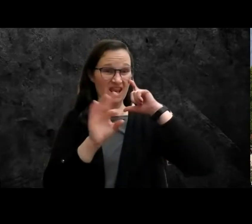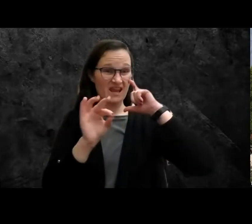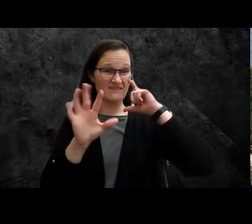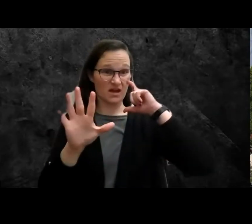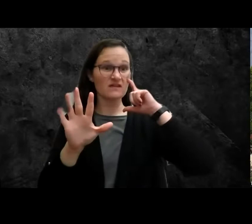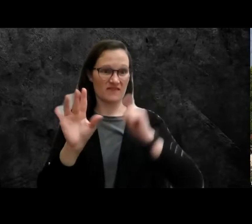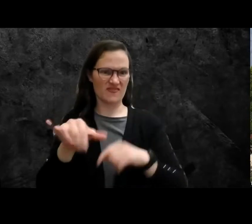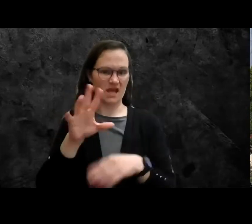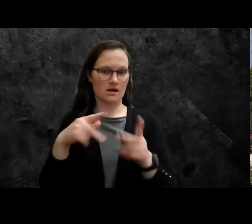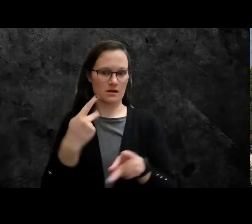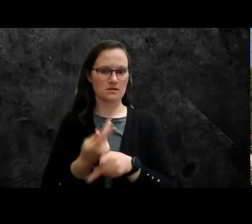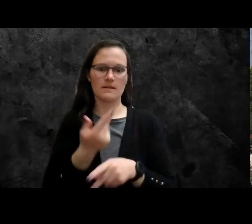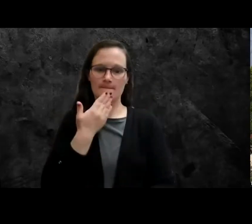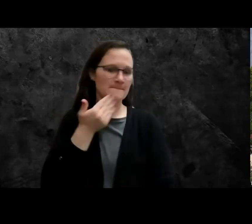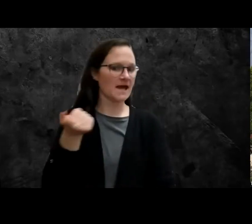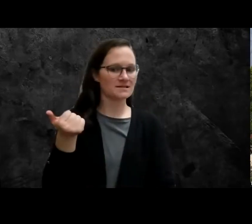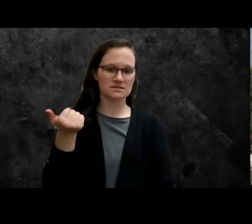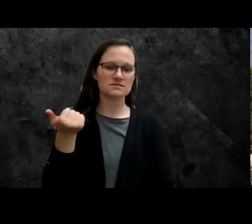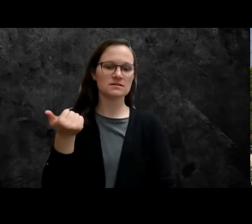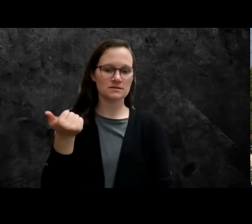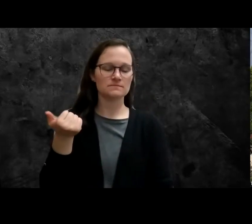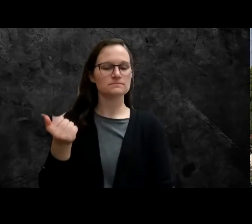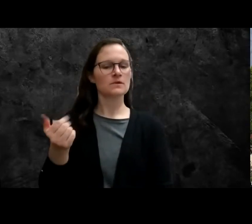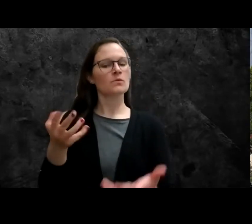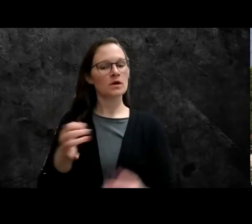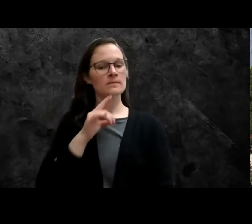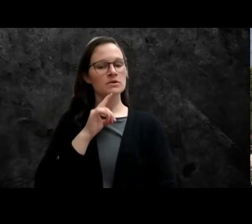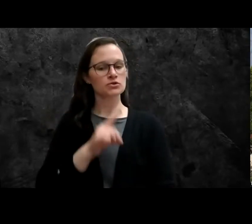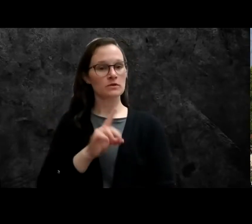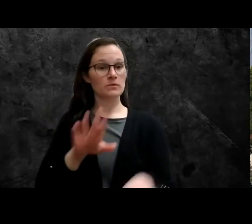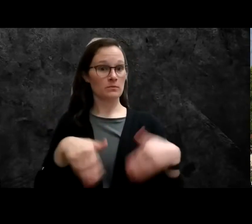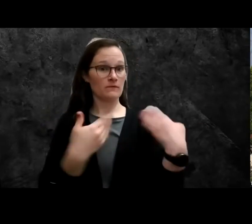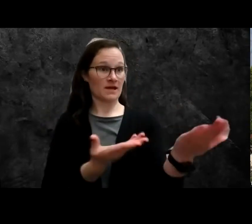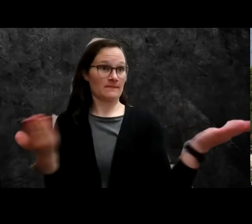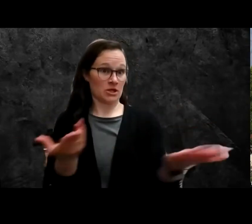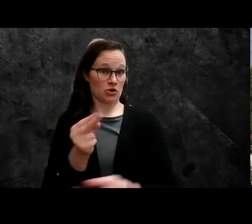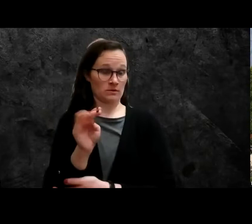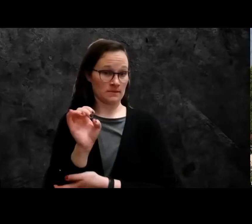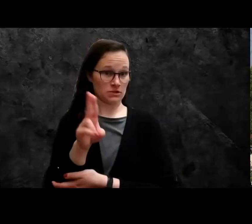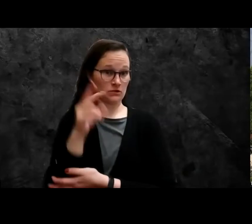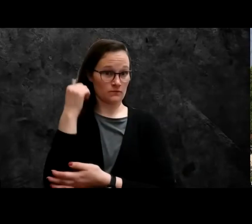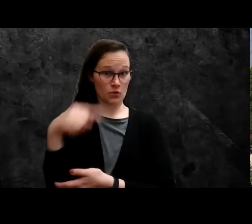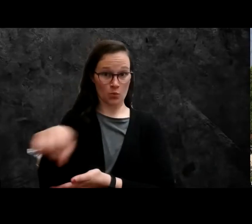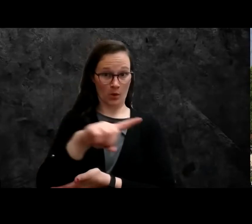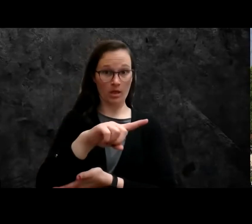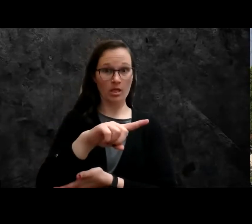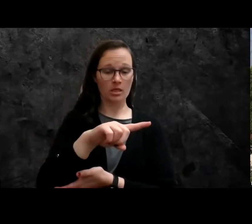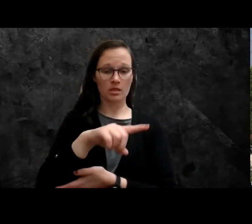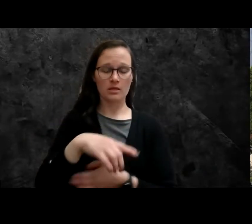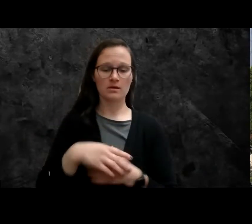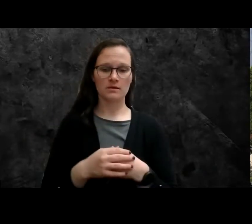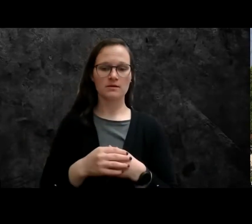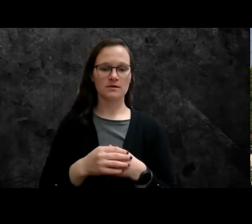we're focused on. And we want to make sure that we have both well-fitting masks and then people wearing their masks in